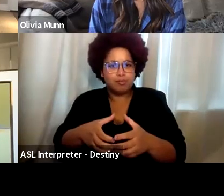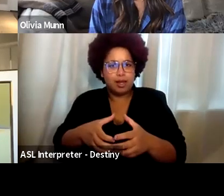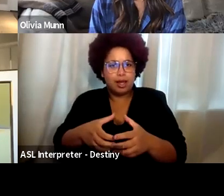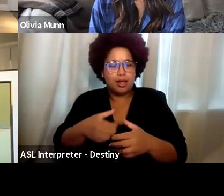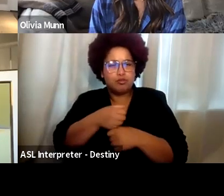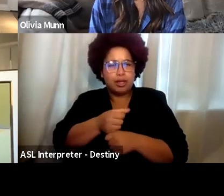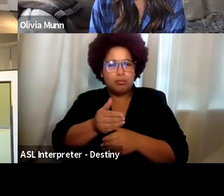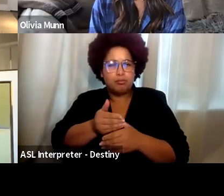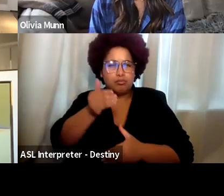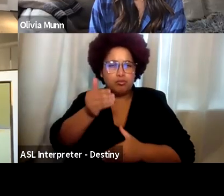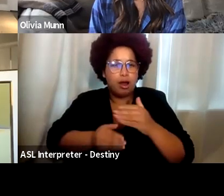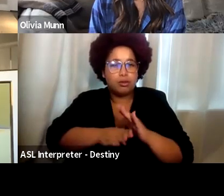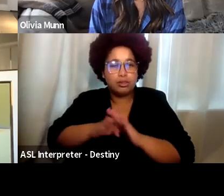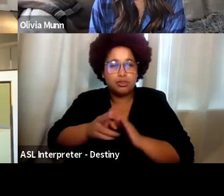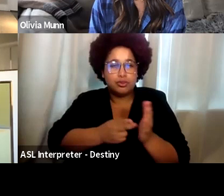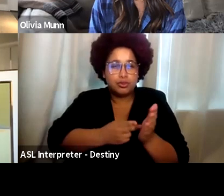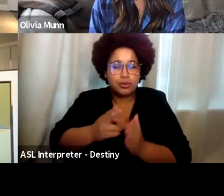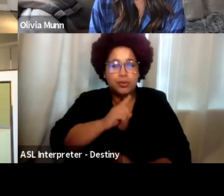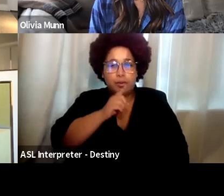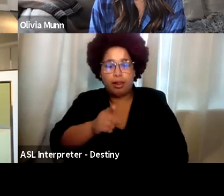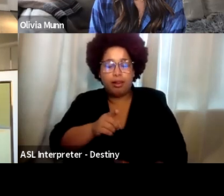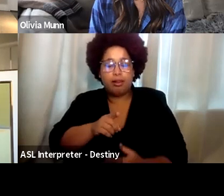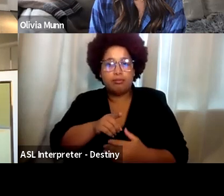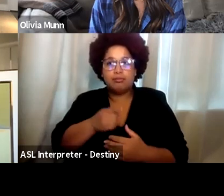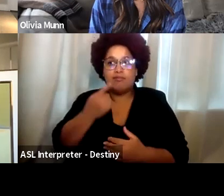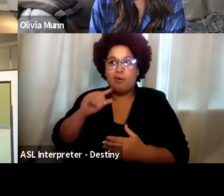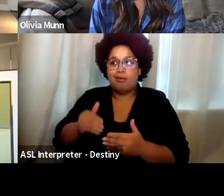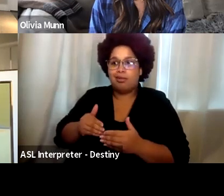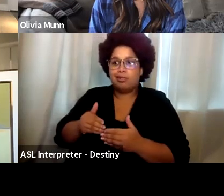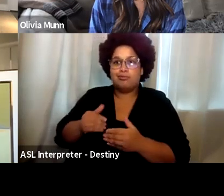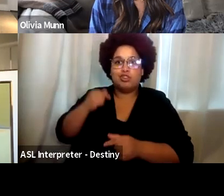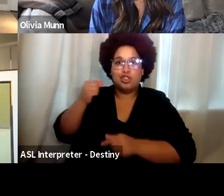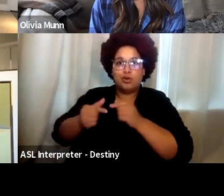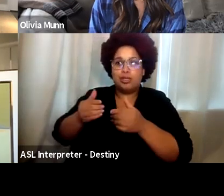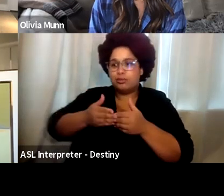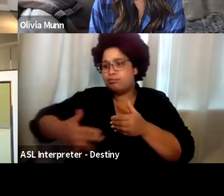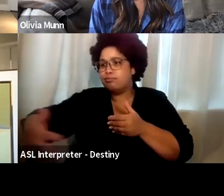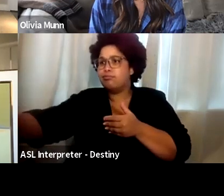that is genuine and that is real to the next generations that come behind us.